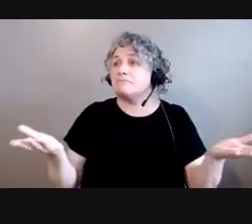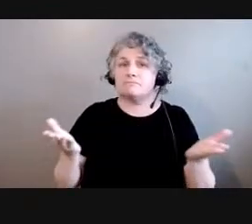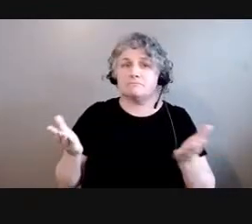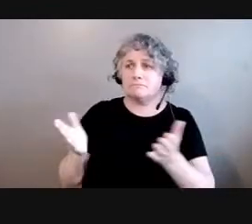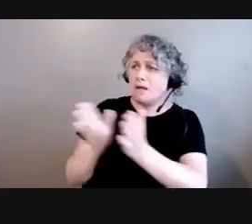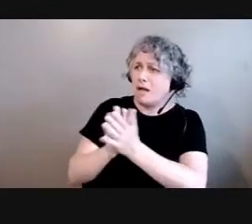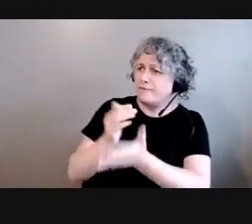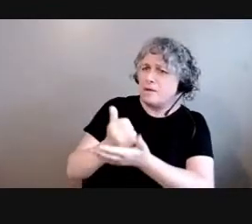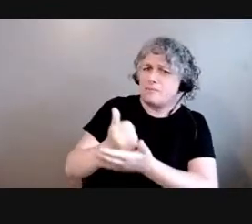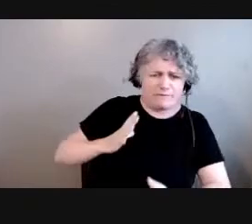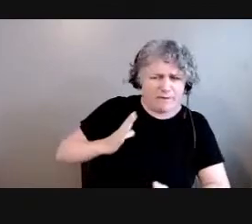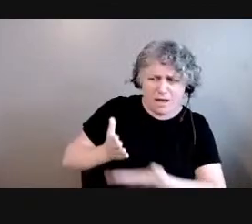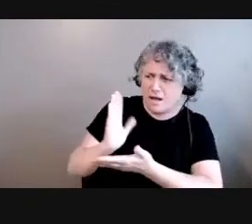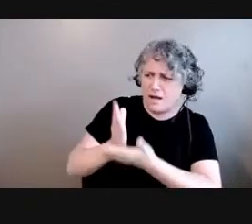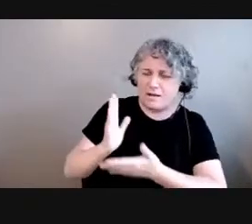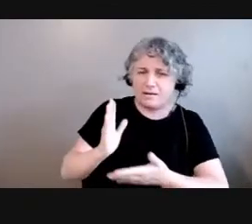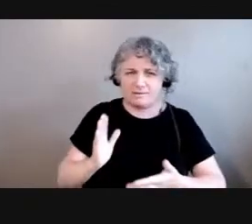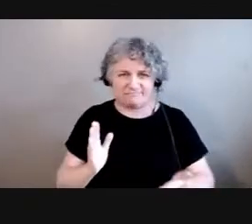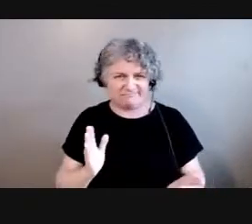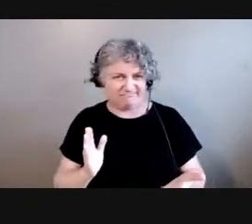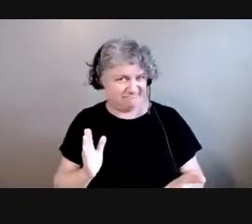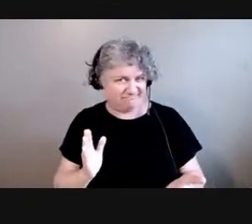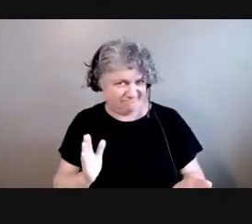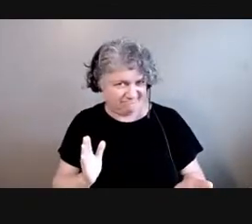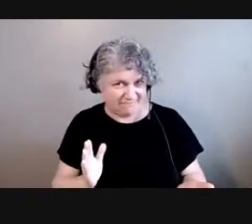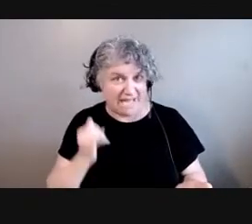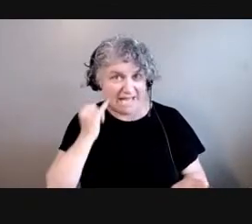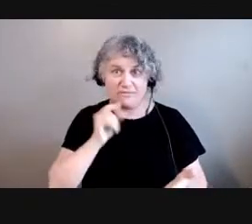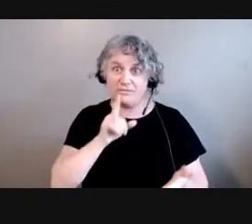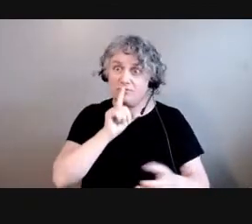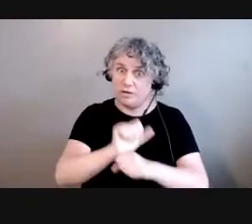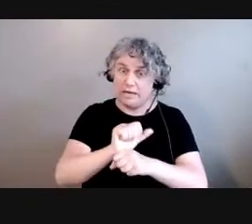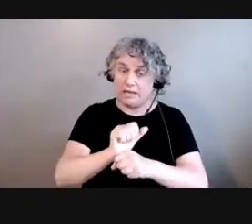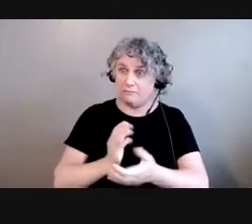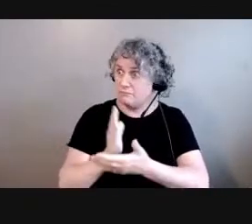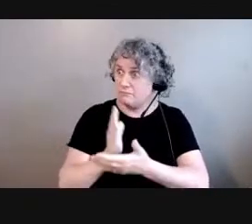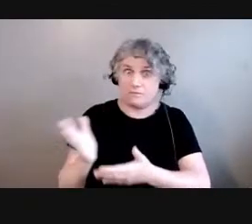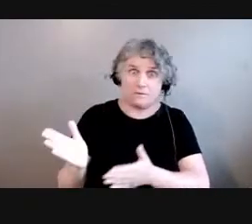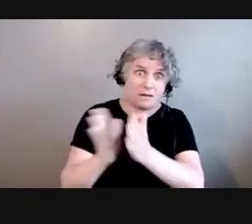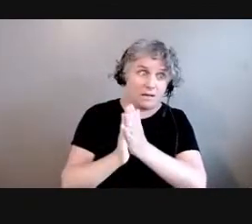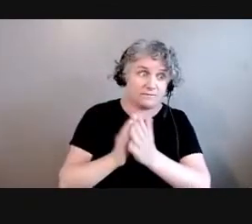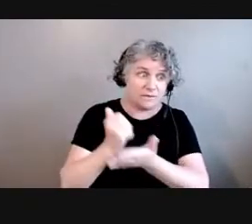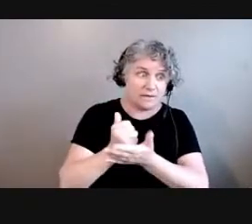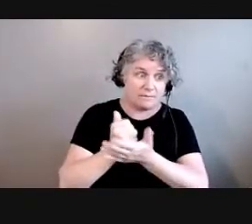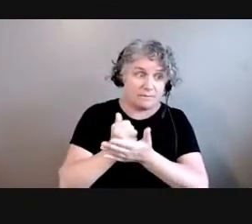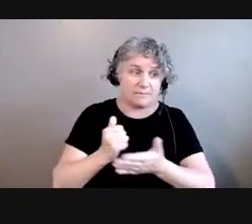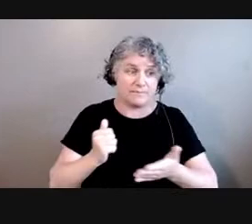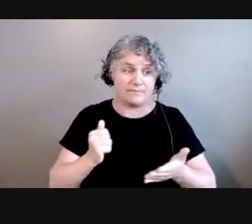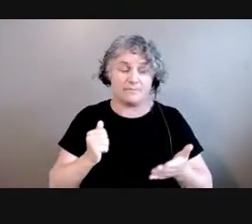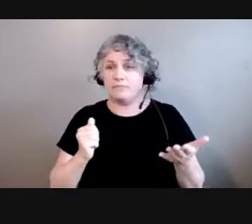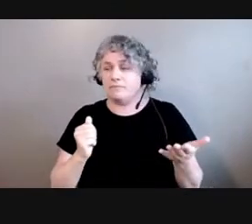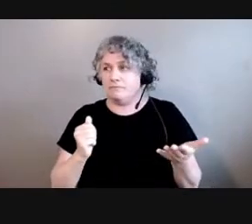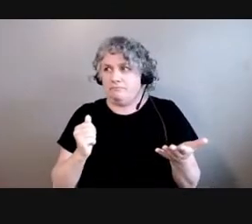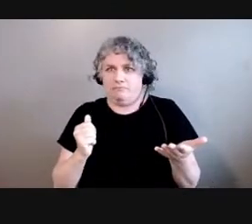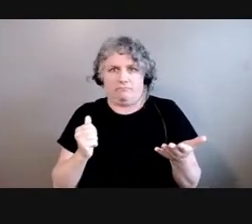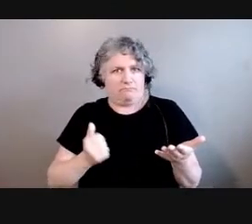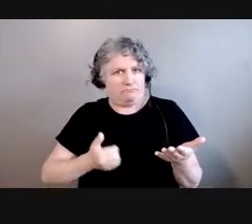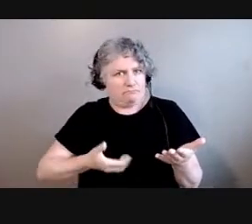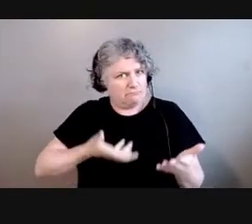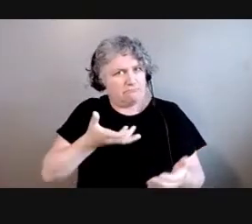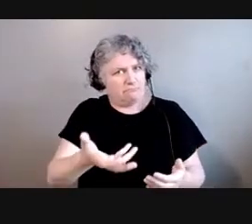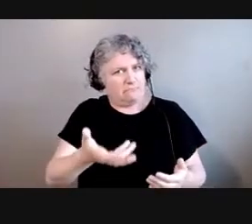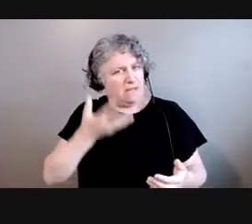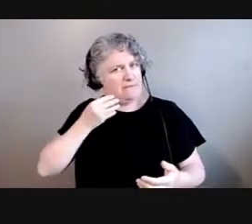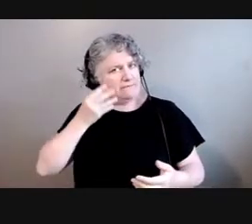help. If it were really okay to ask for help, why don't we identify our lived experience, and why don't we ask for help more? I suggest to